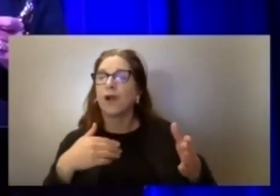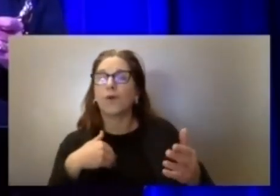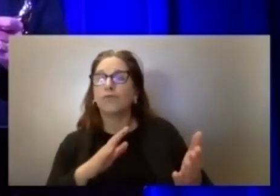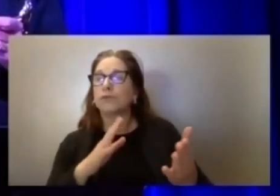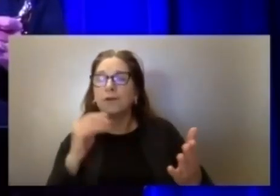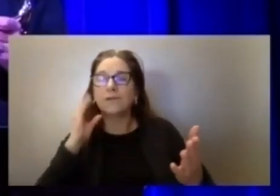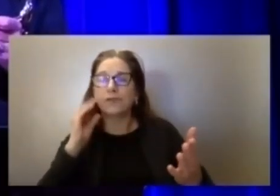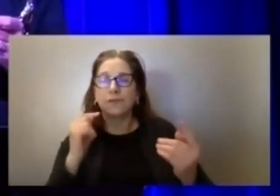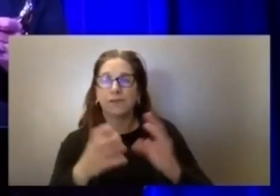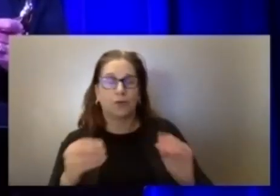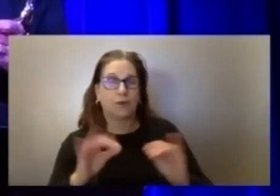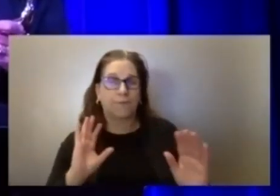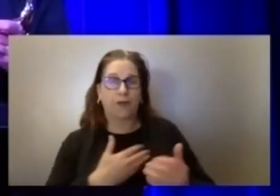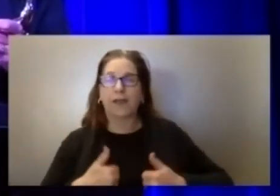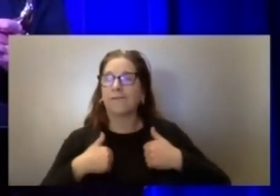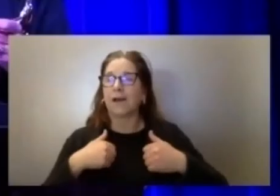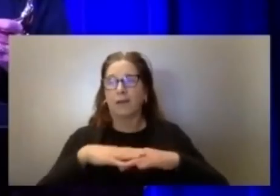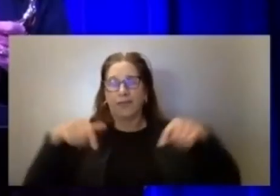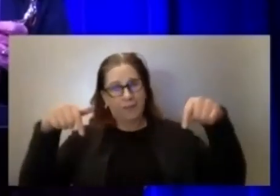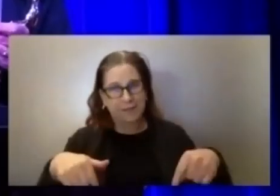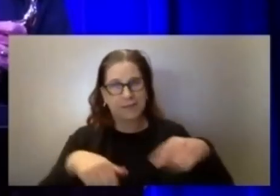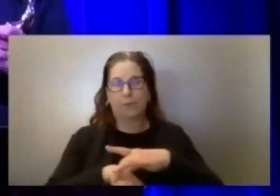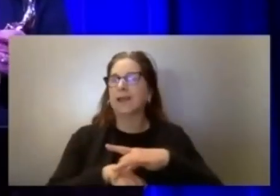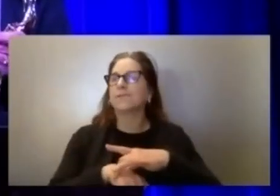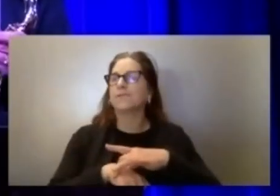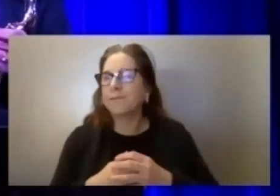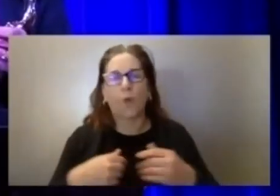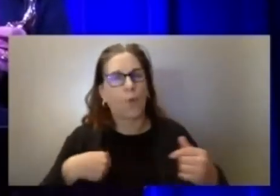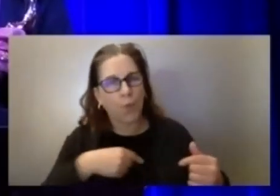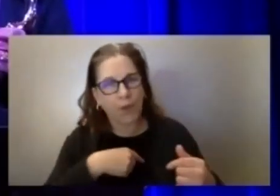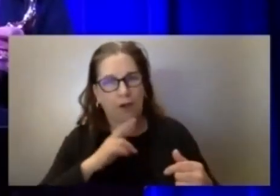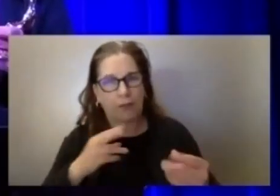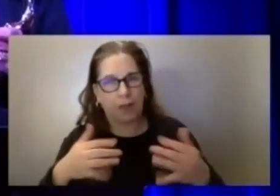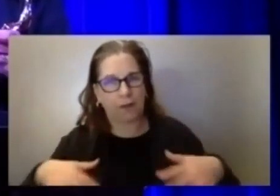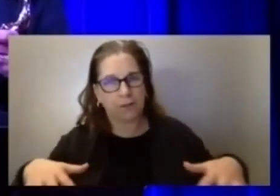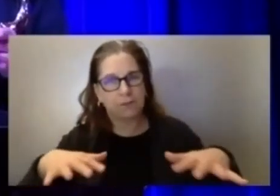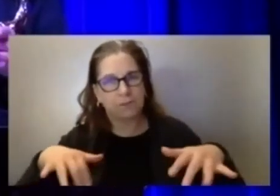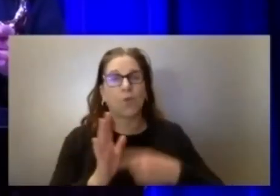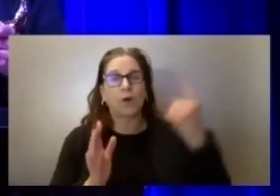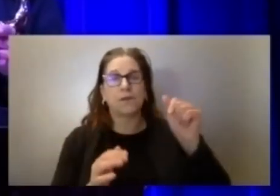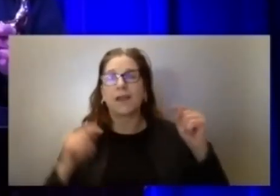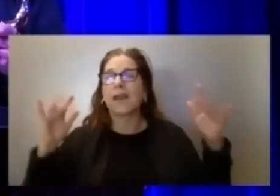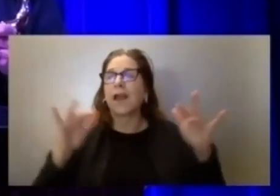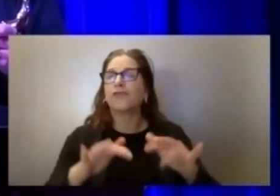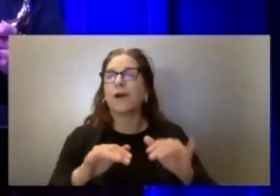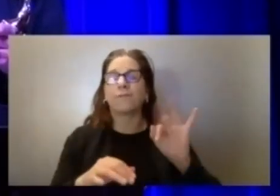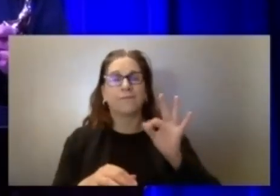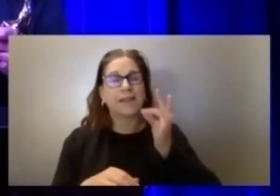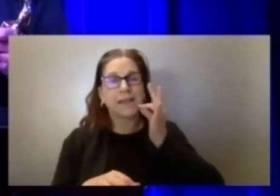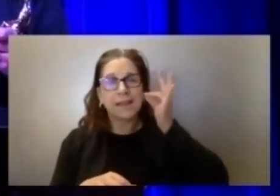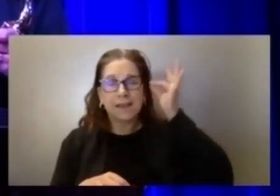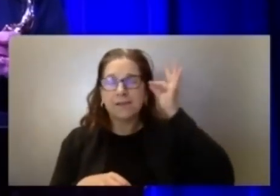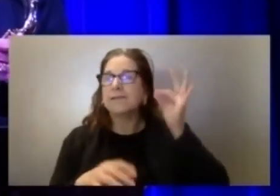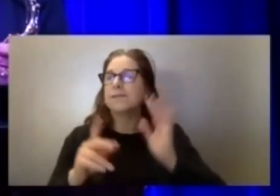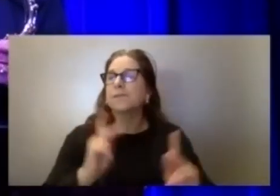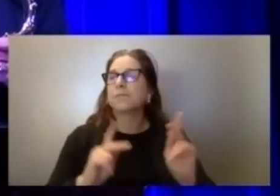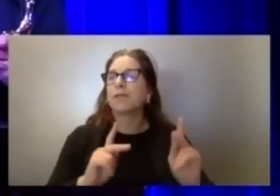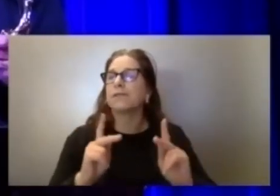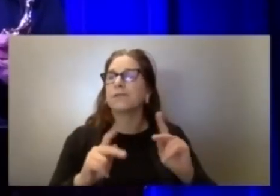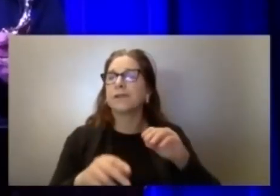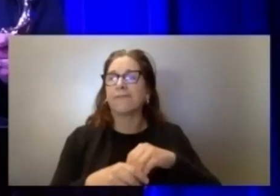are no fences, no lines of ownership. We are the land. Once at a gathering